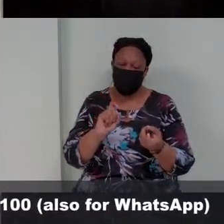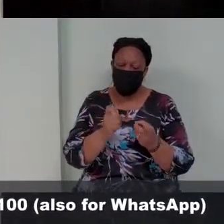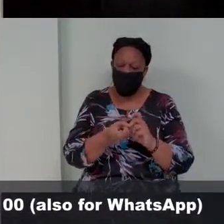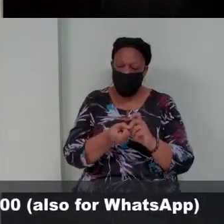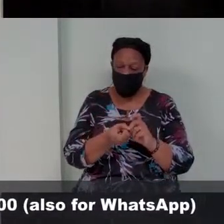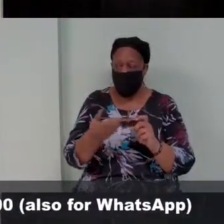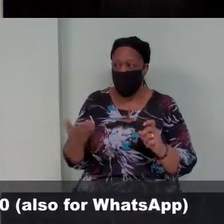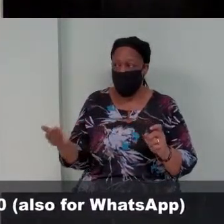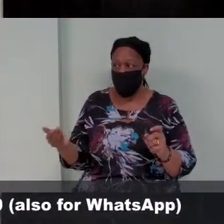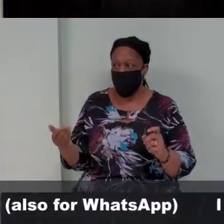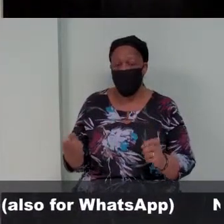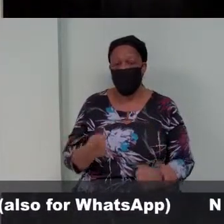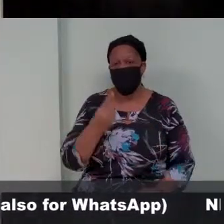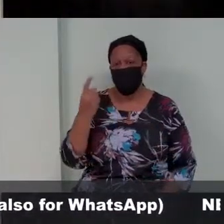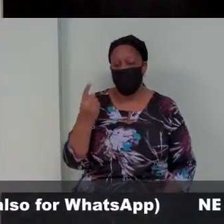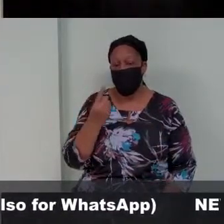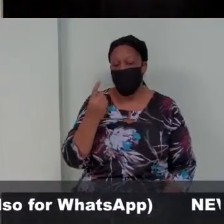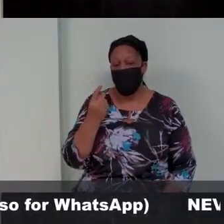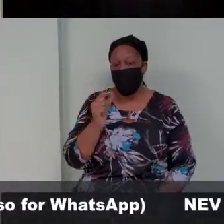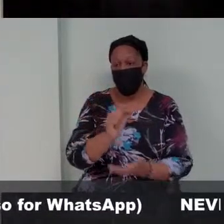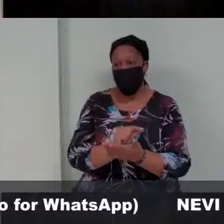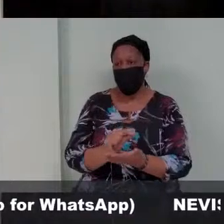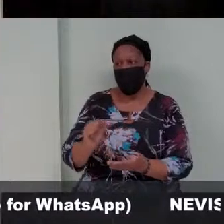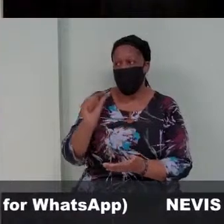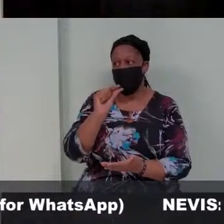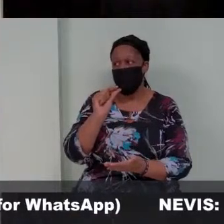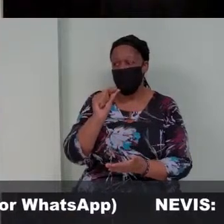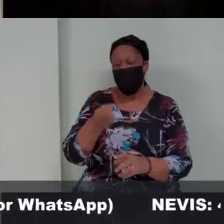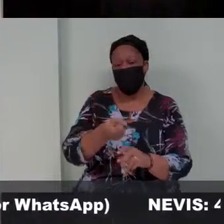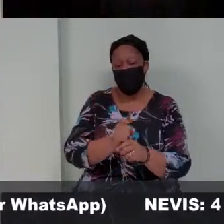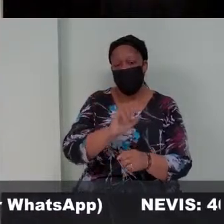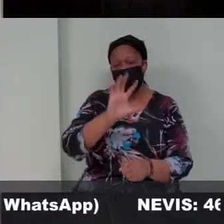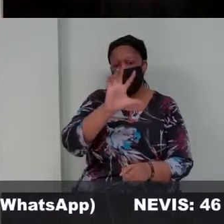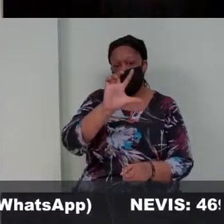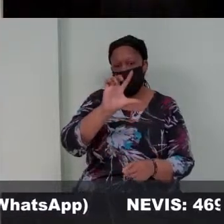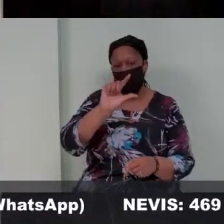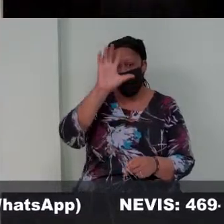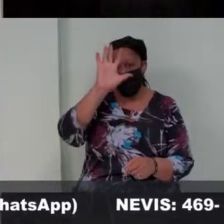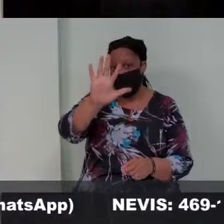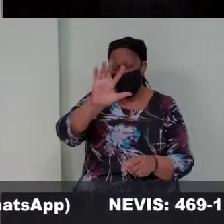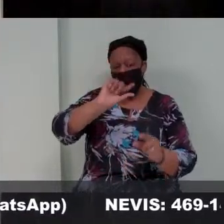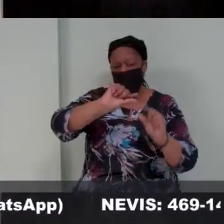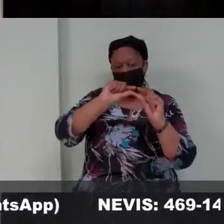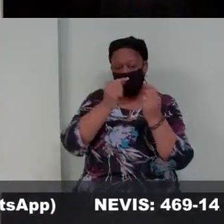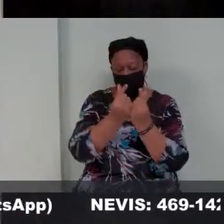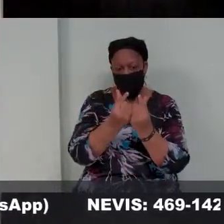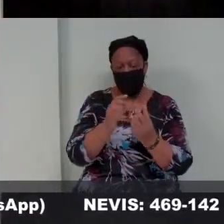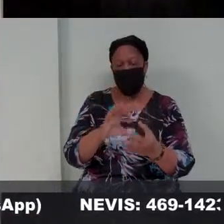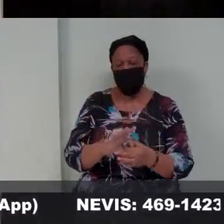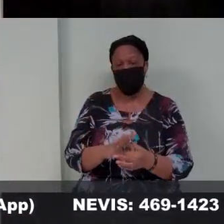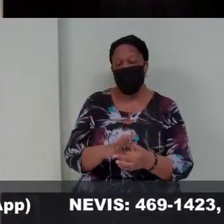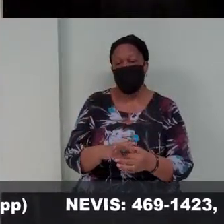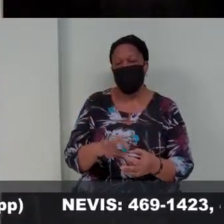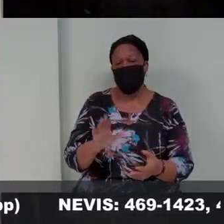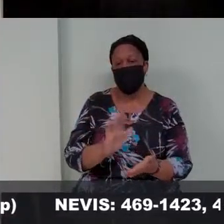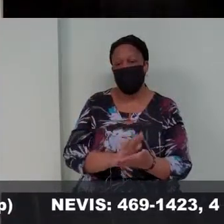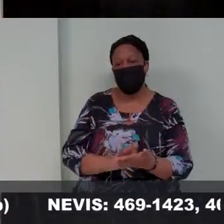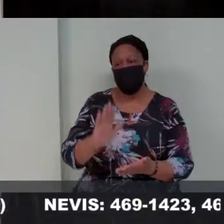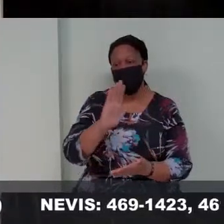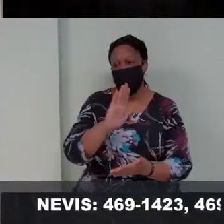allowing all graduates from the 5 divisions of the college to attend in